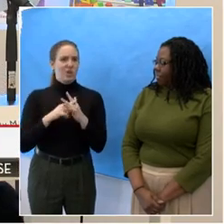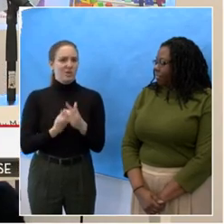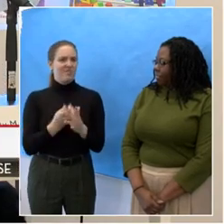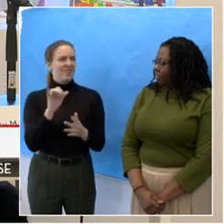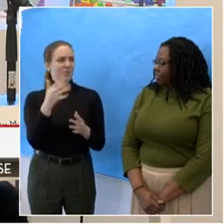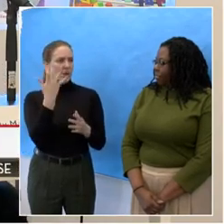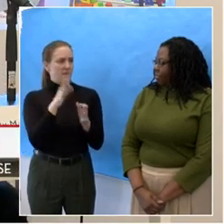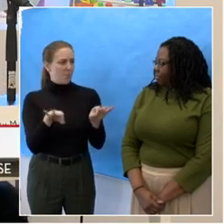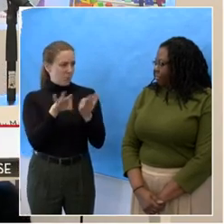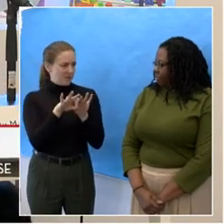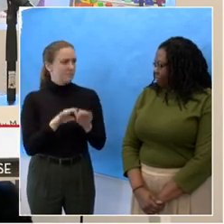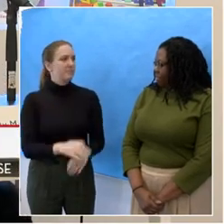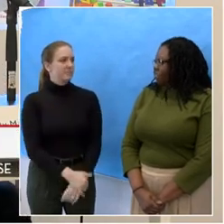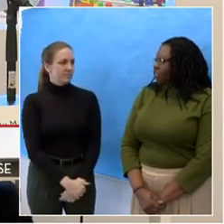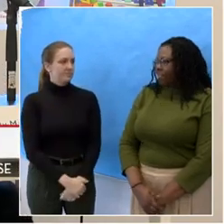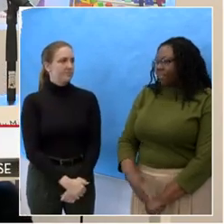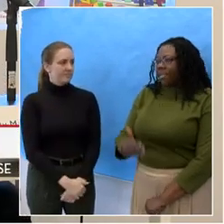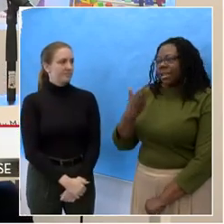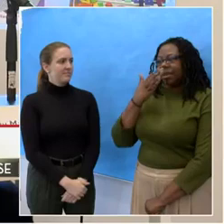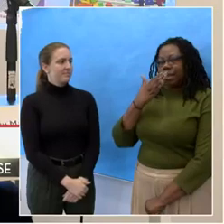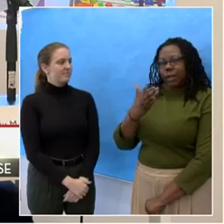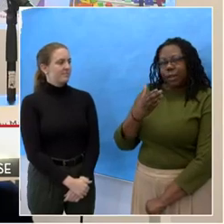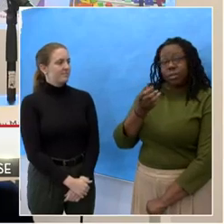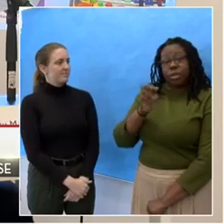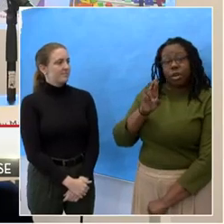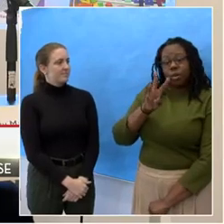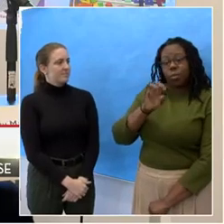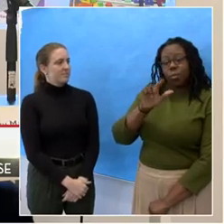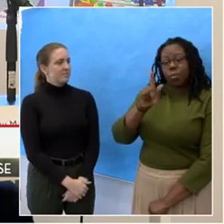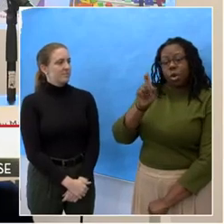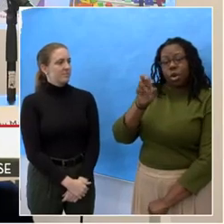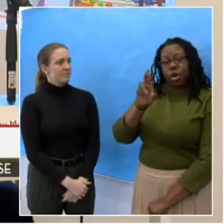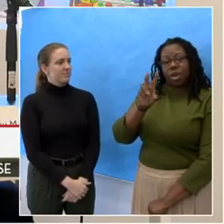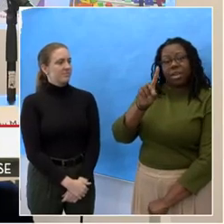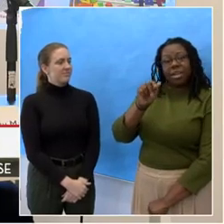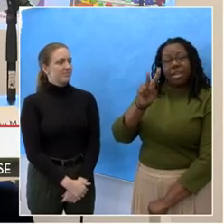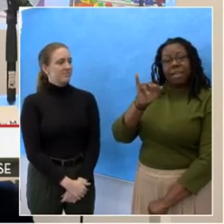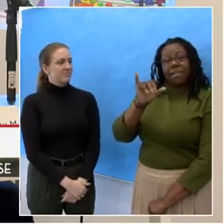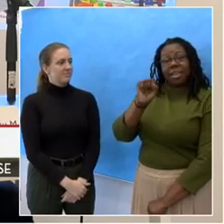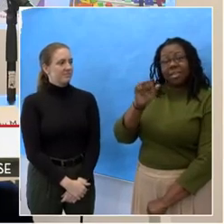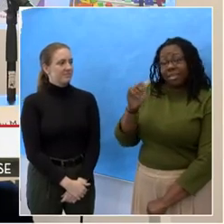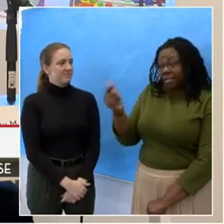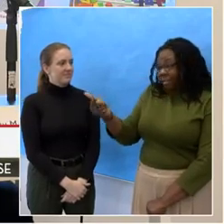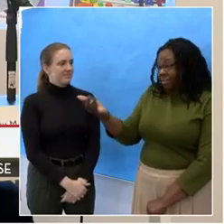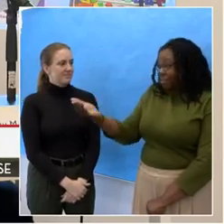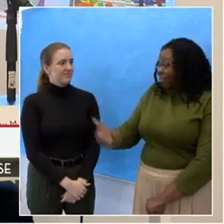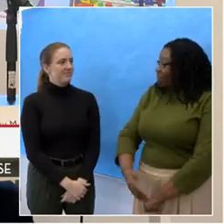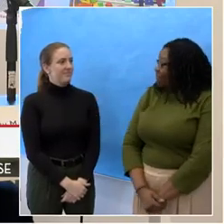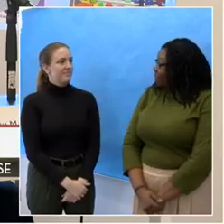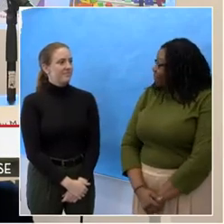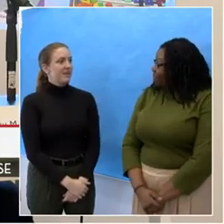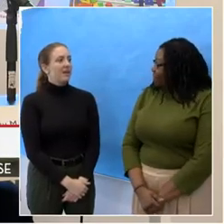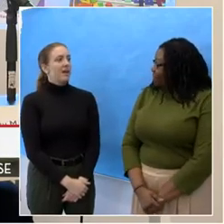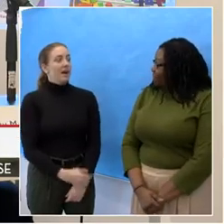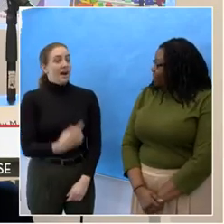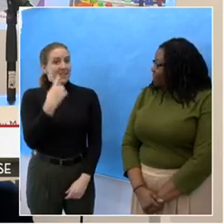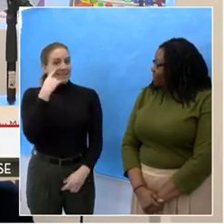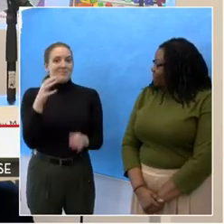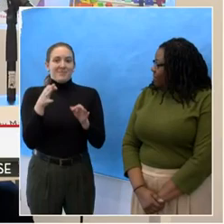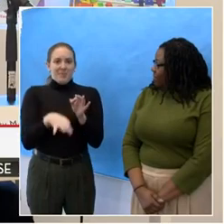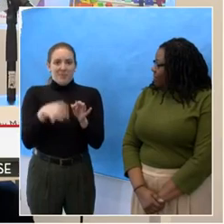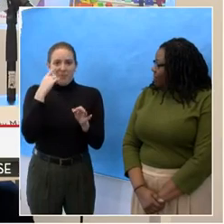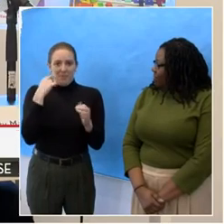Thank you. Dr. Walker-Davis? Thank you, Janelle. I say for me it's pretty simple as well. As our